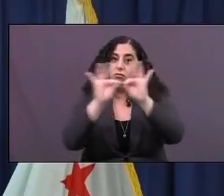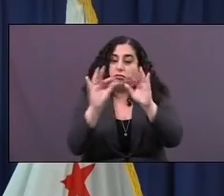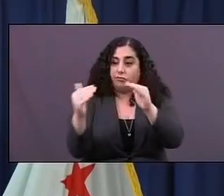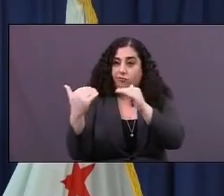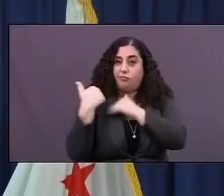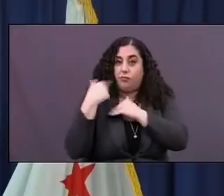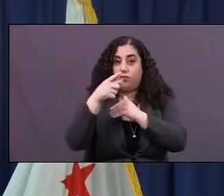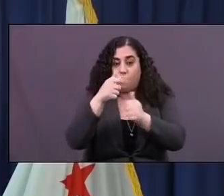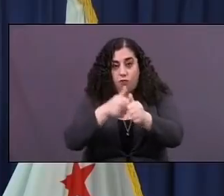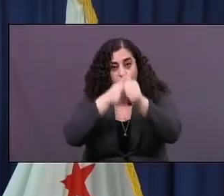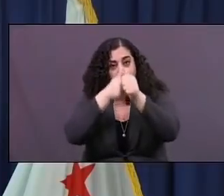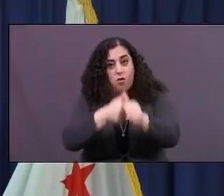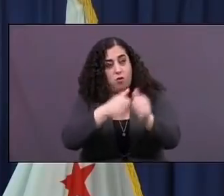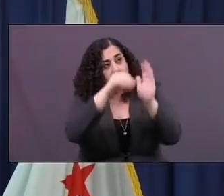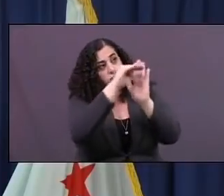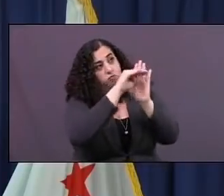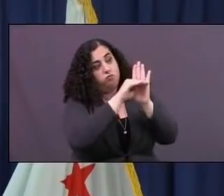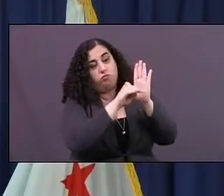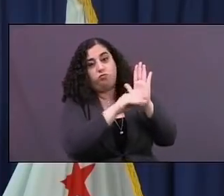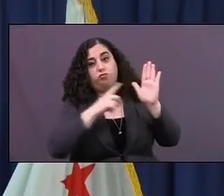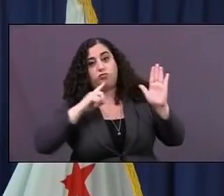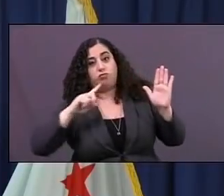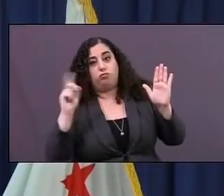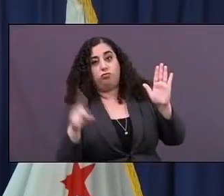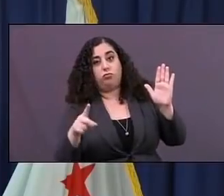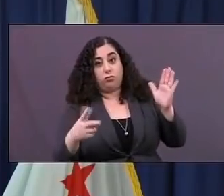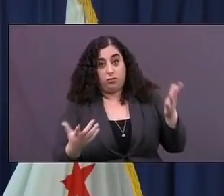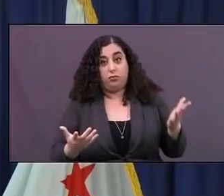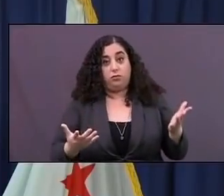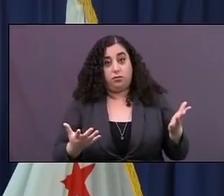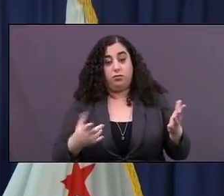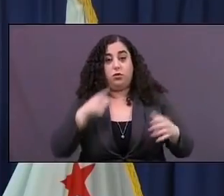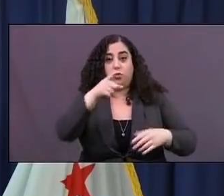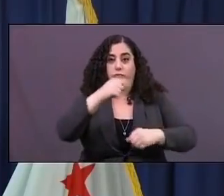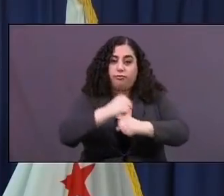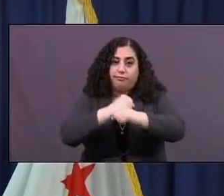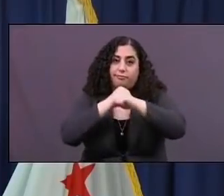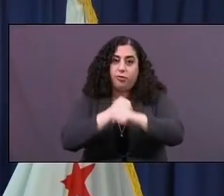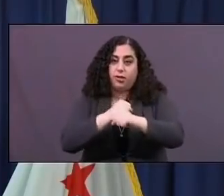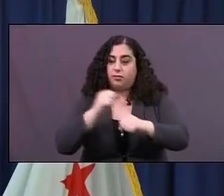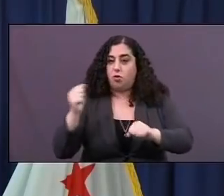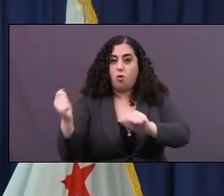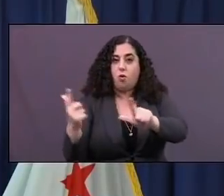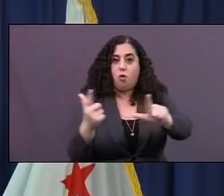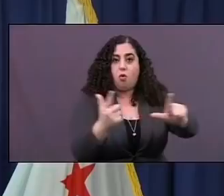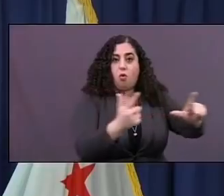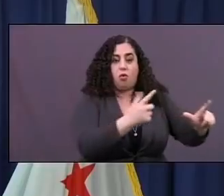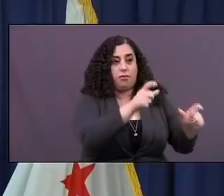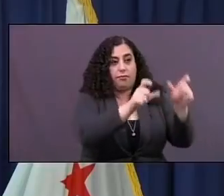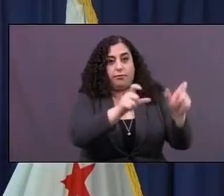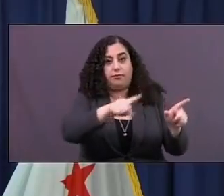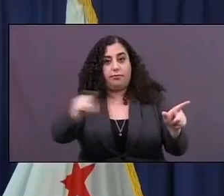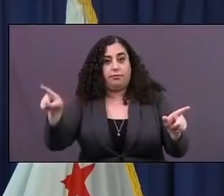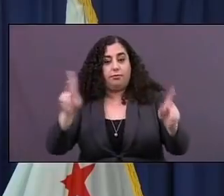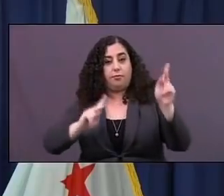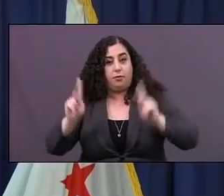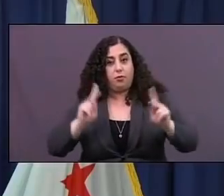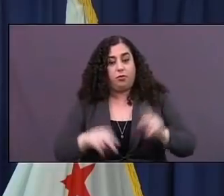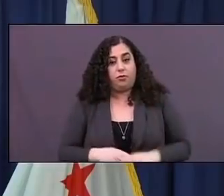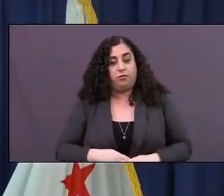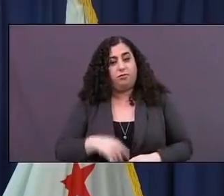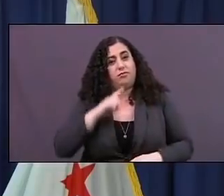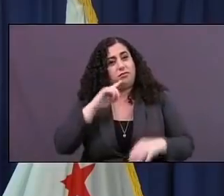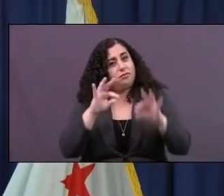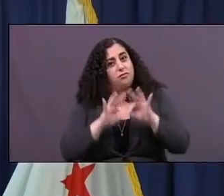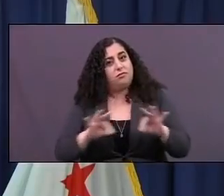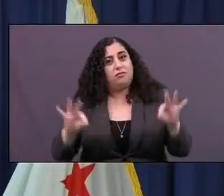take unnecessary risks that could put others in harm's way. This is crucial because we do not want to,